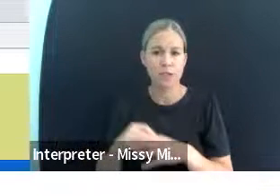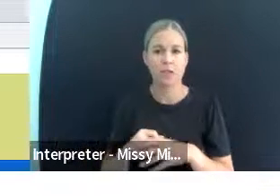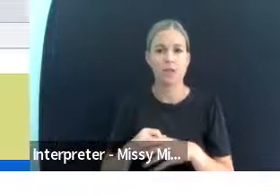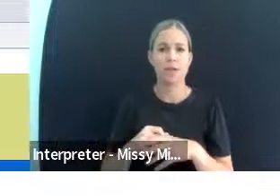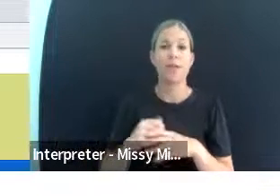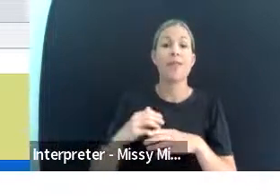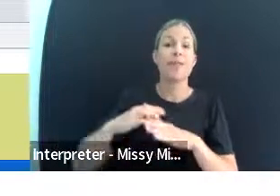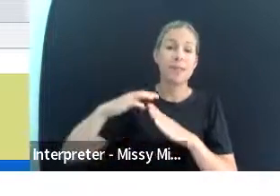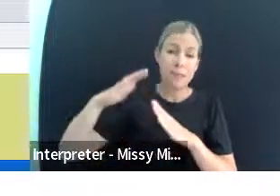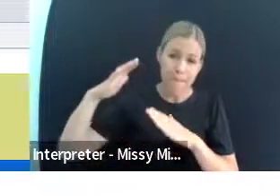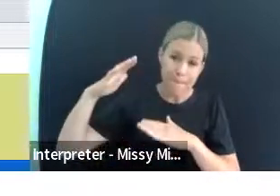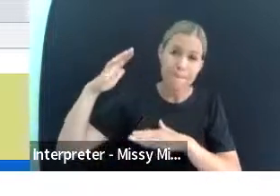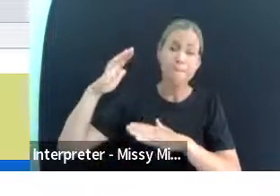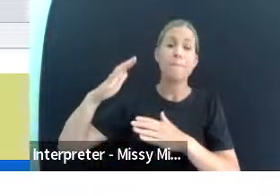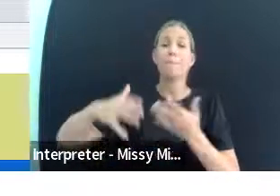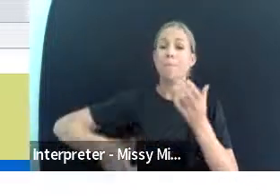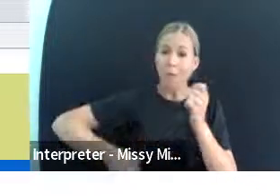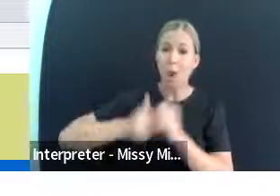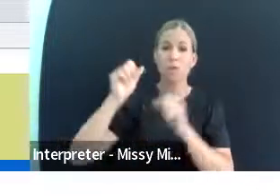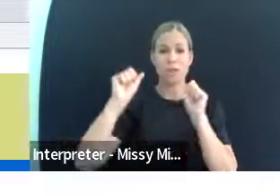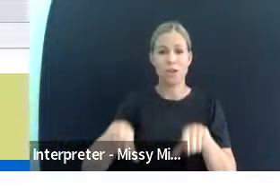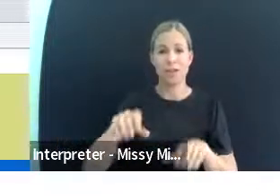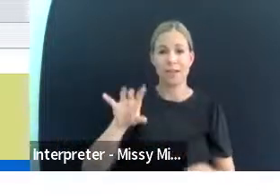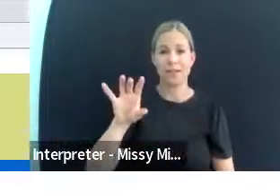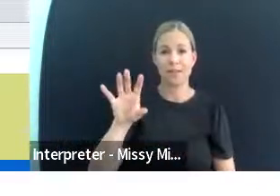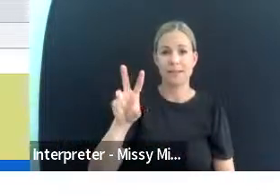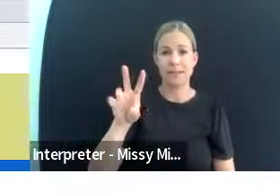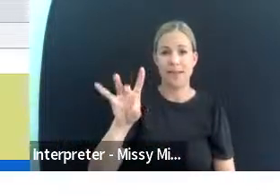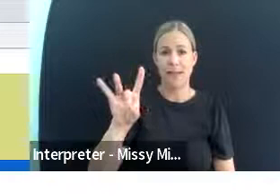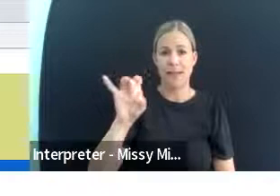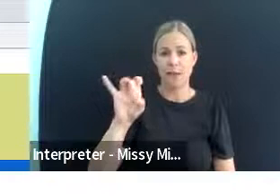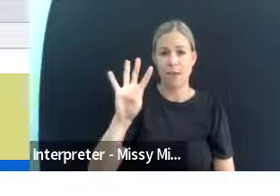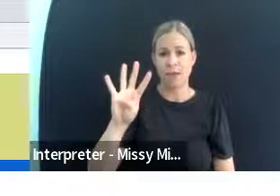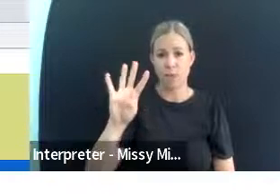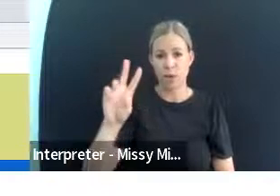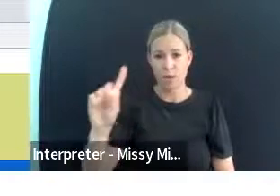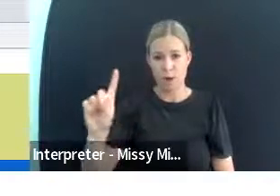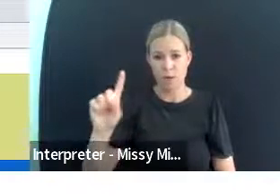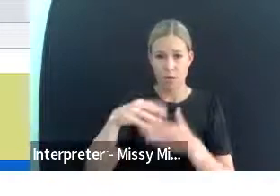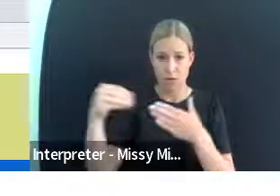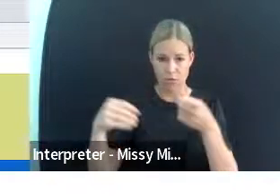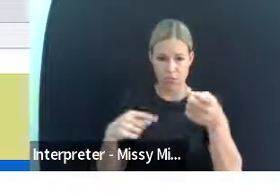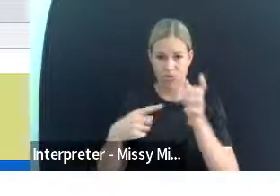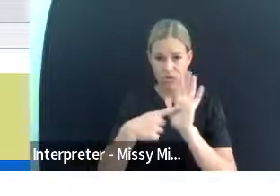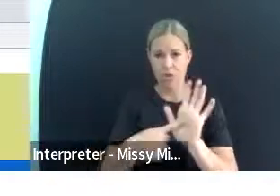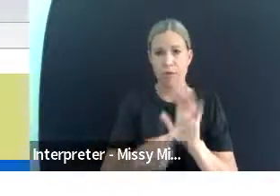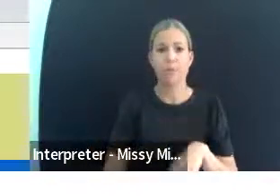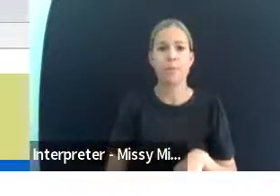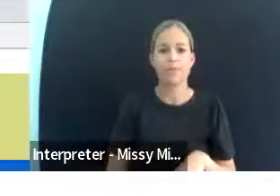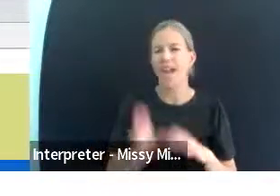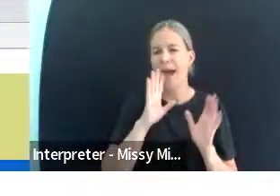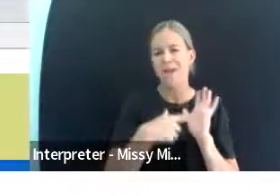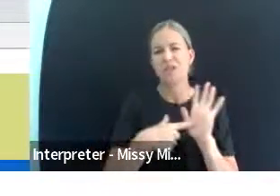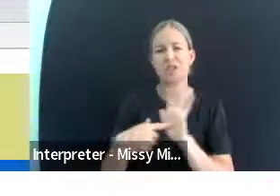$841 in 2022. Now, I'm going to do a couple of scenarios. So for this